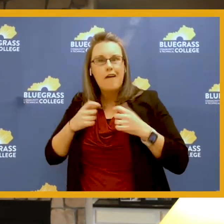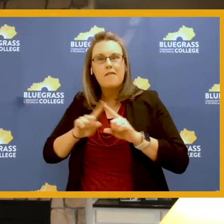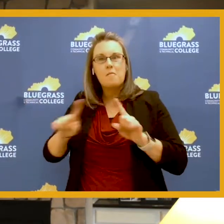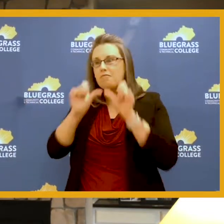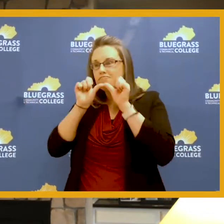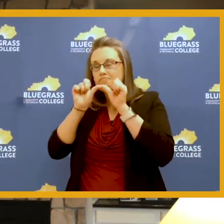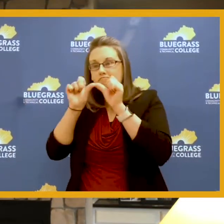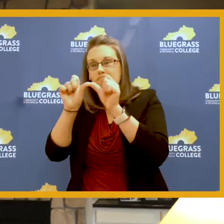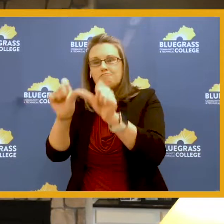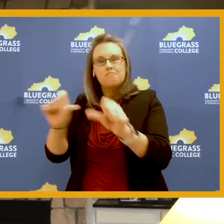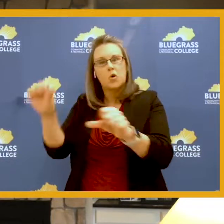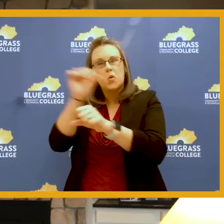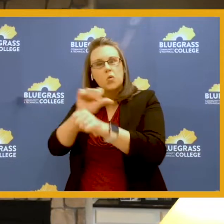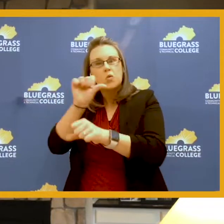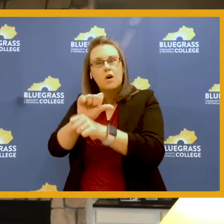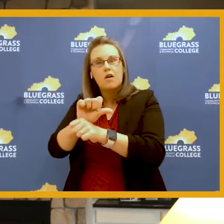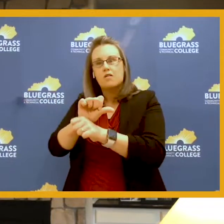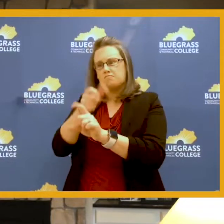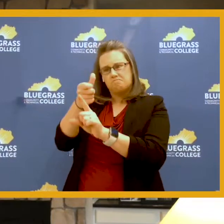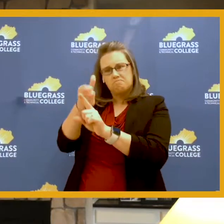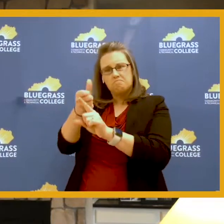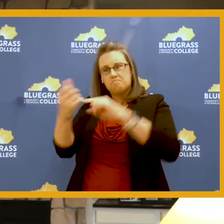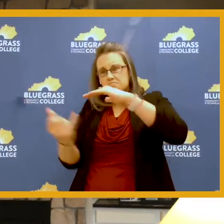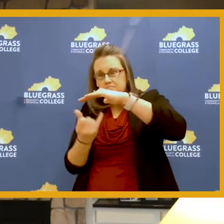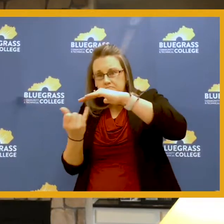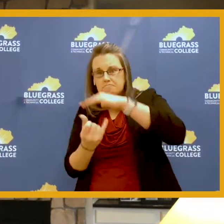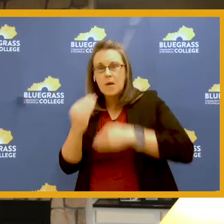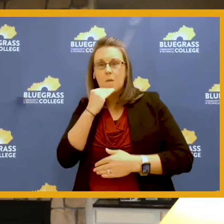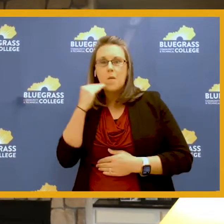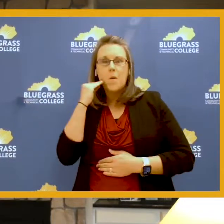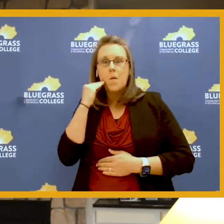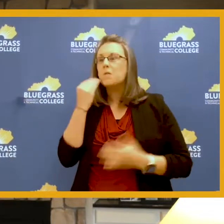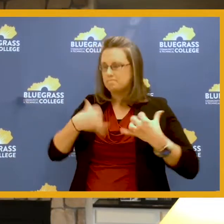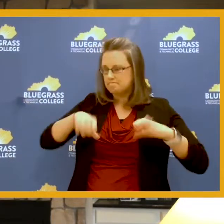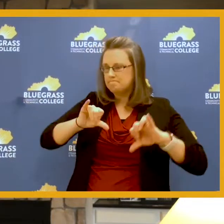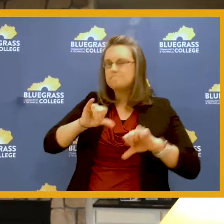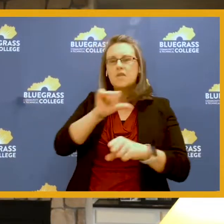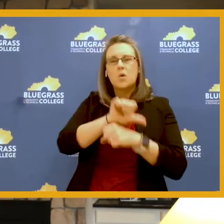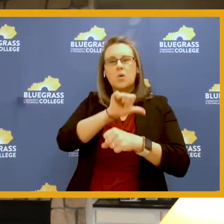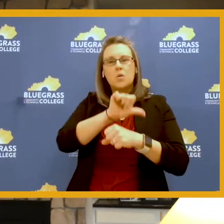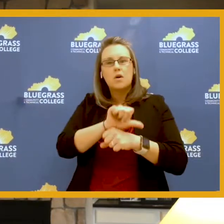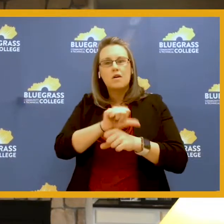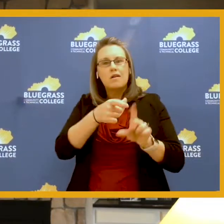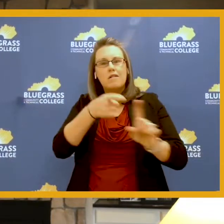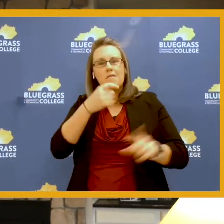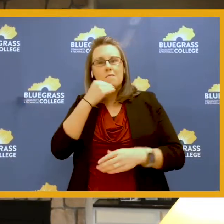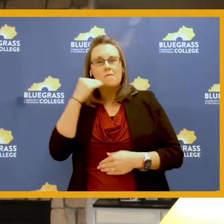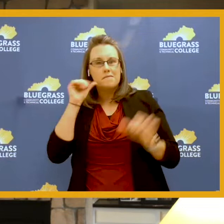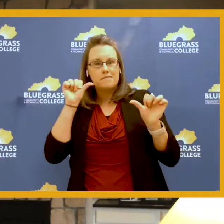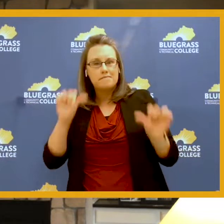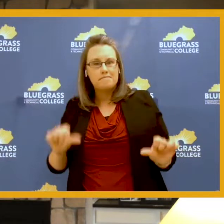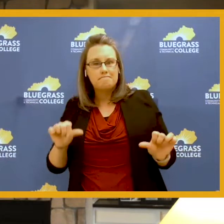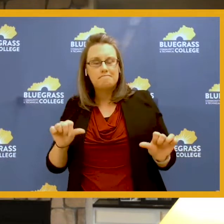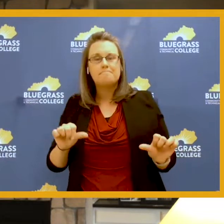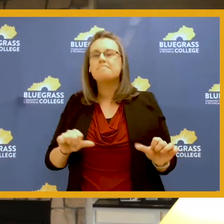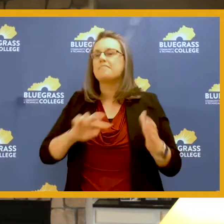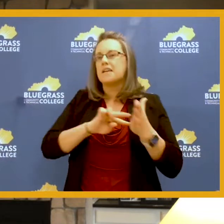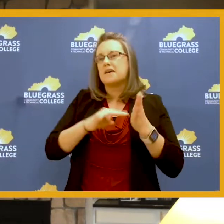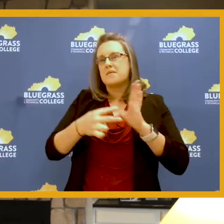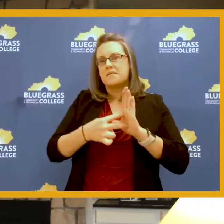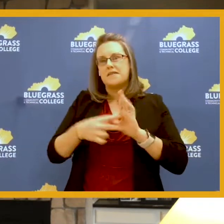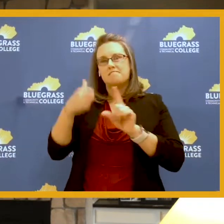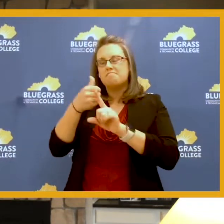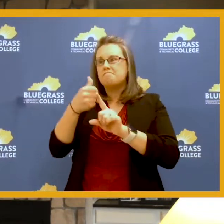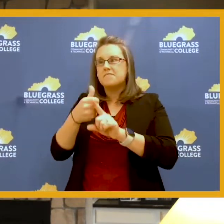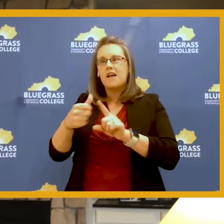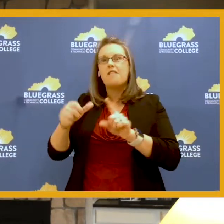able to work remotely from home and they've stayed safe in their homes while doing so. More importantly, they are best